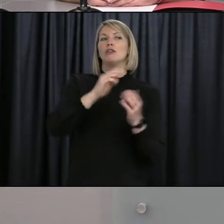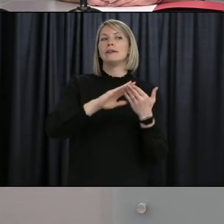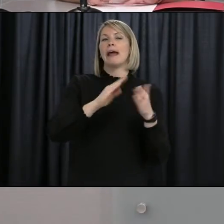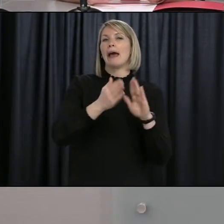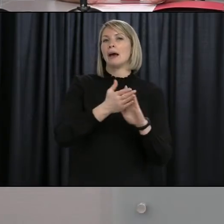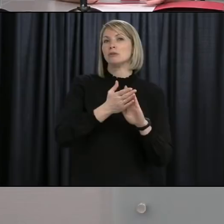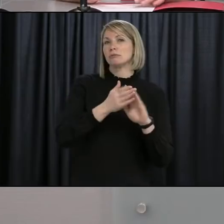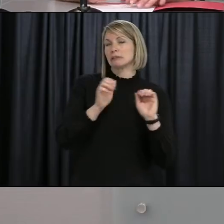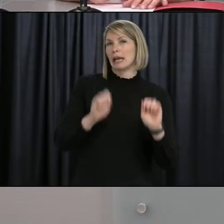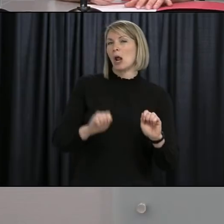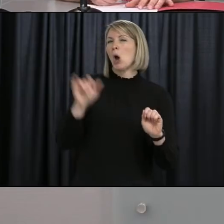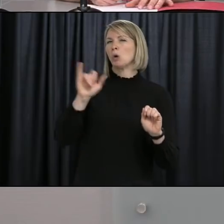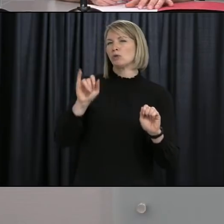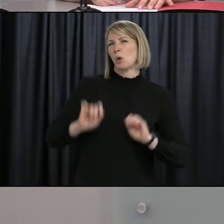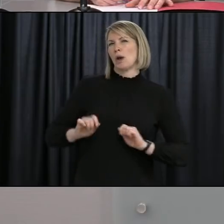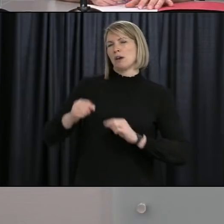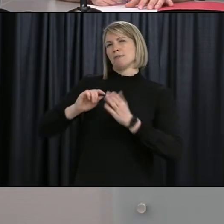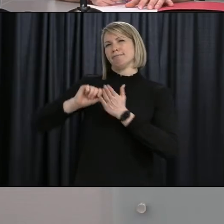more time.